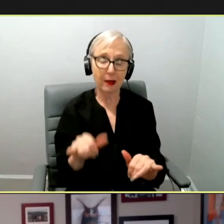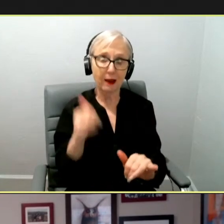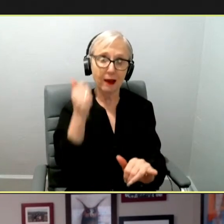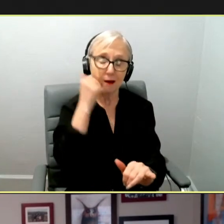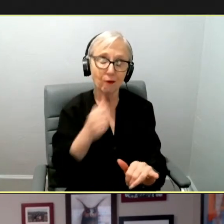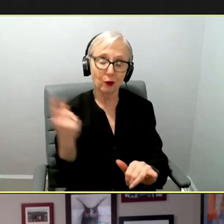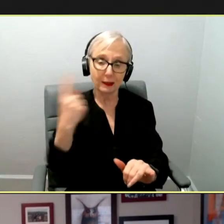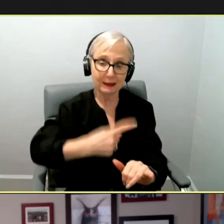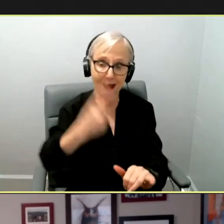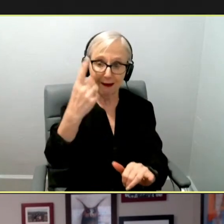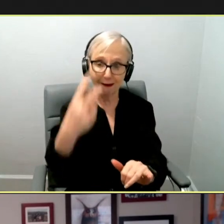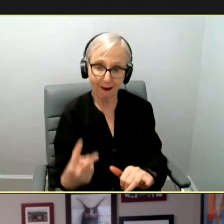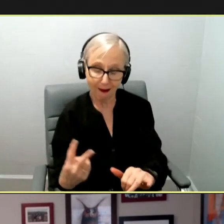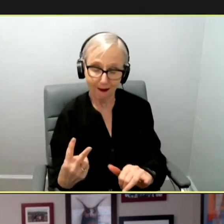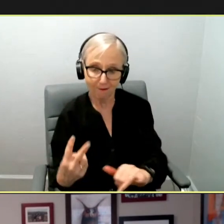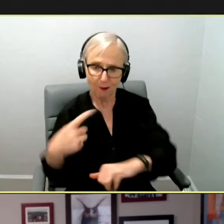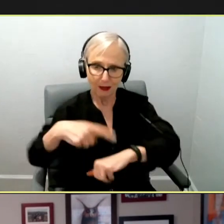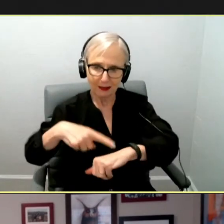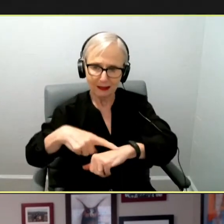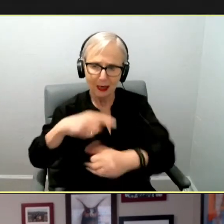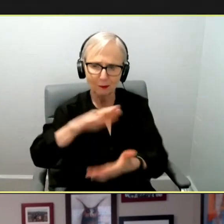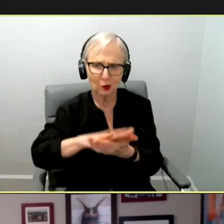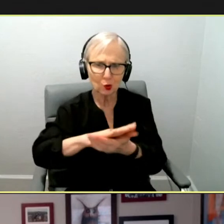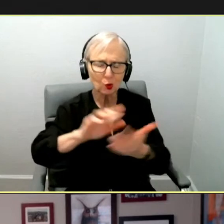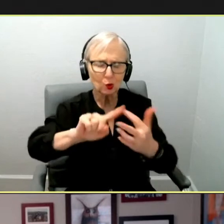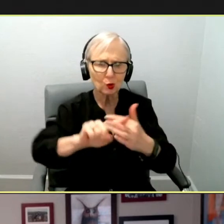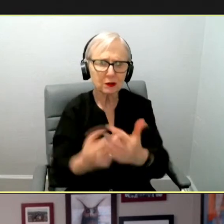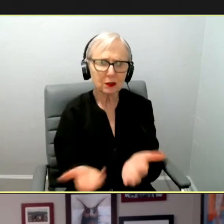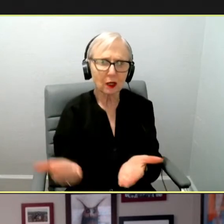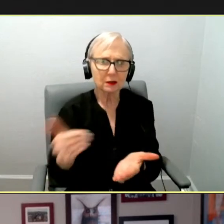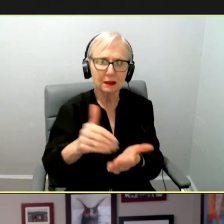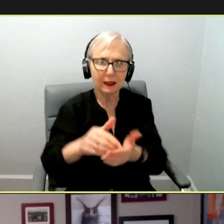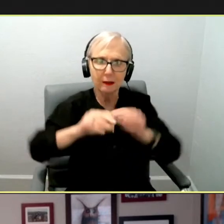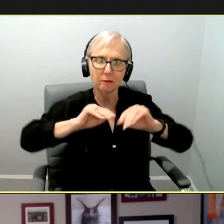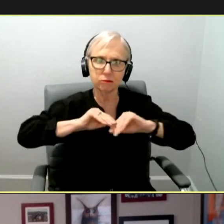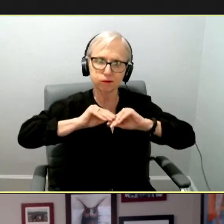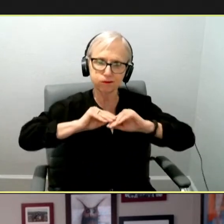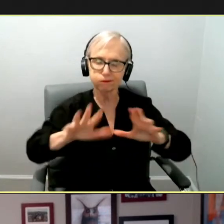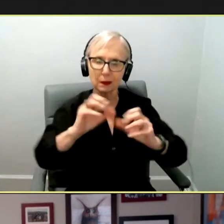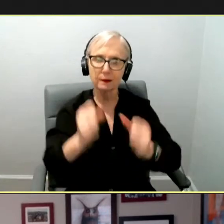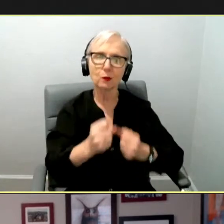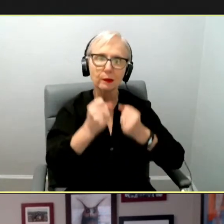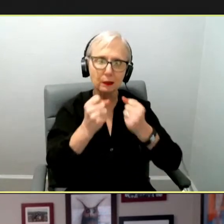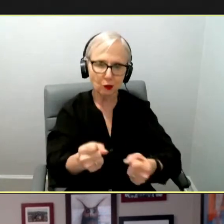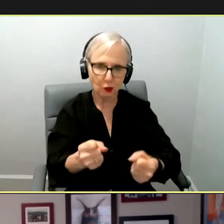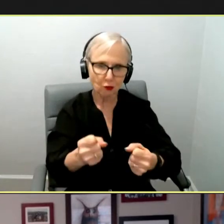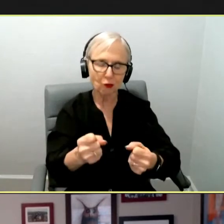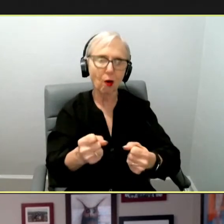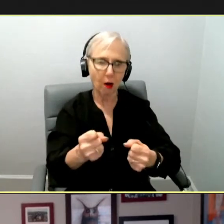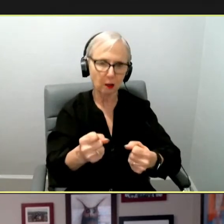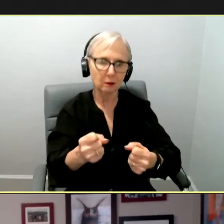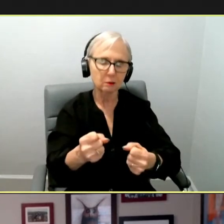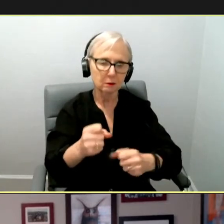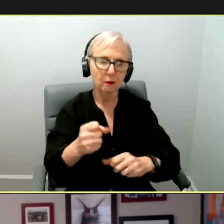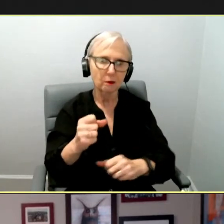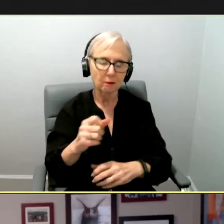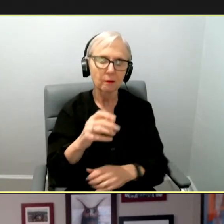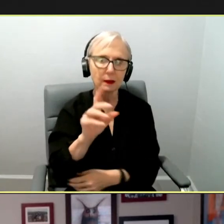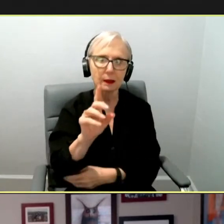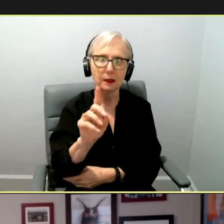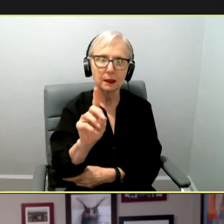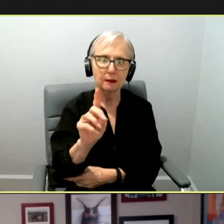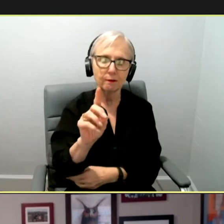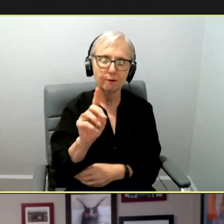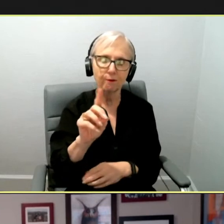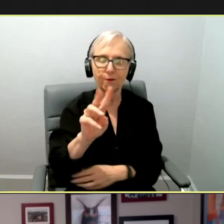half, by the time school starts again, this will almost certainly be the dominant variant, at least in some parts of the state. And